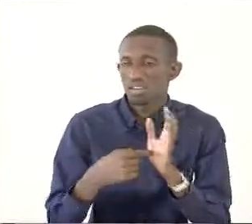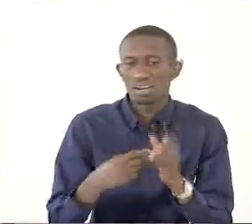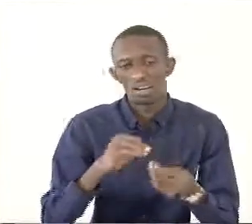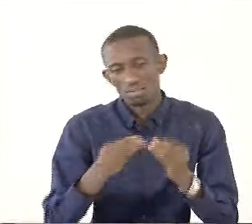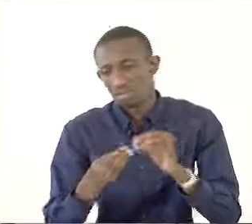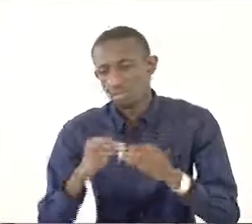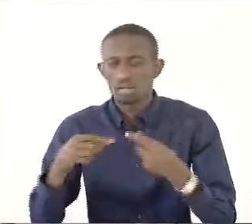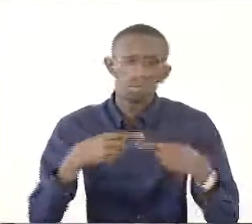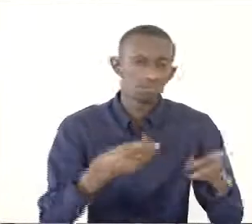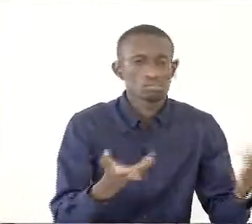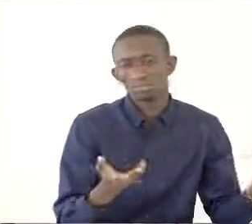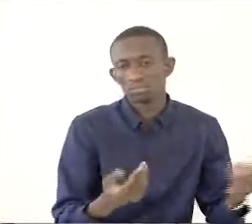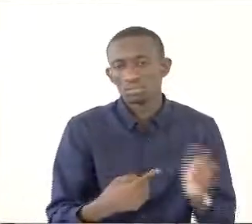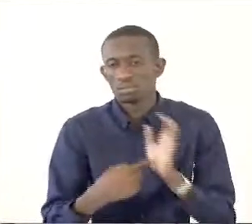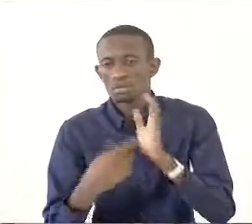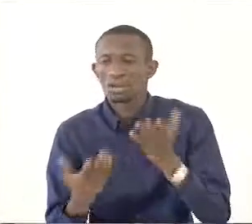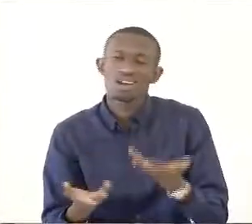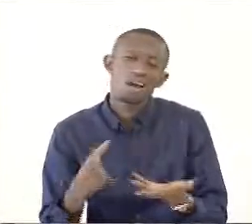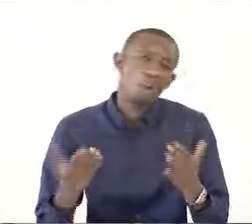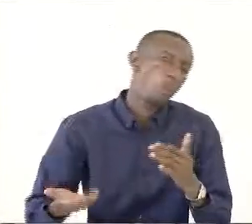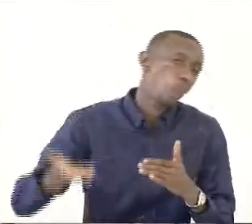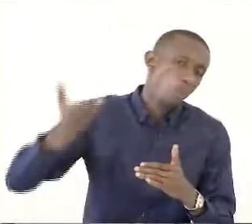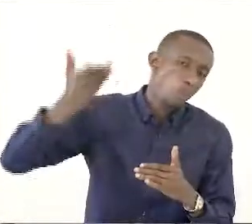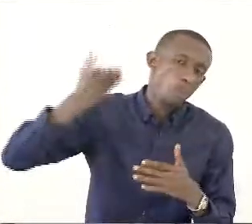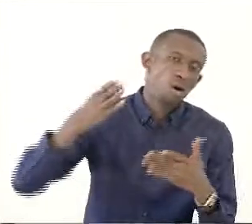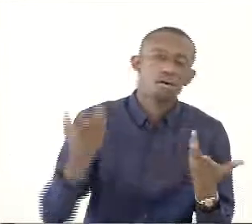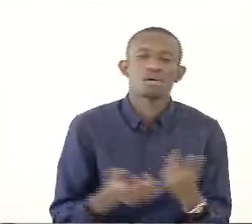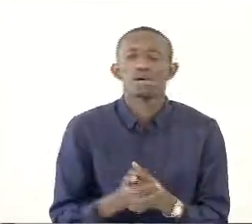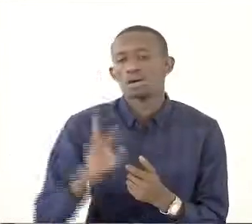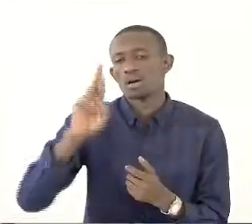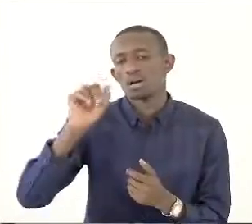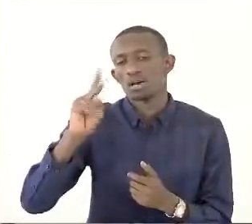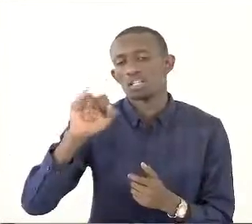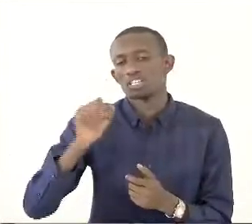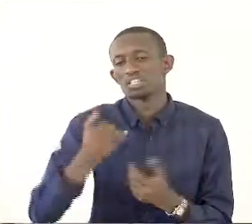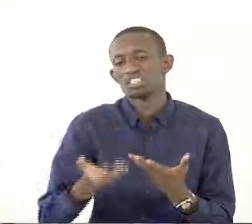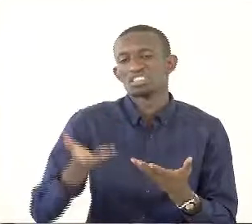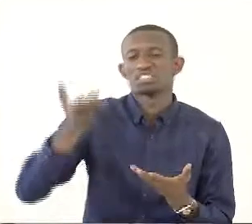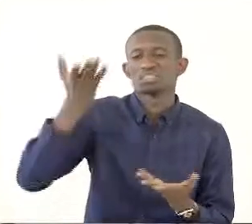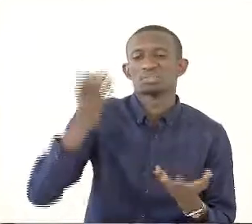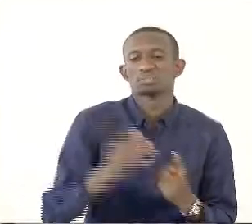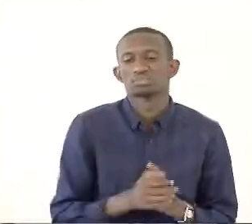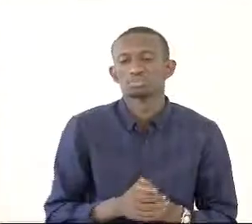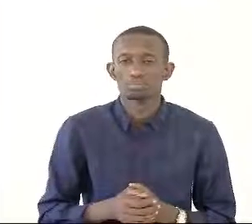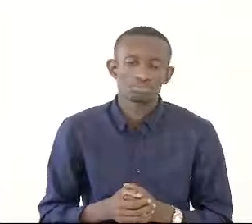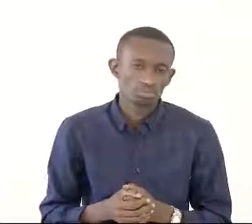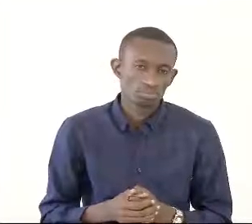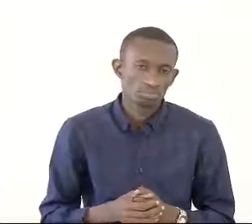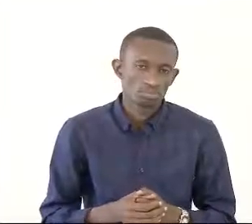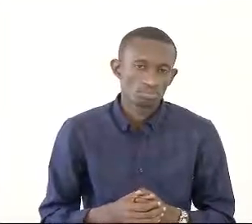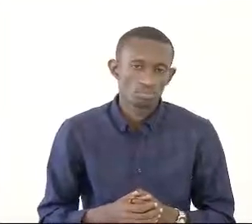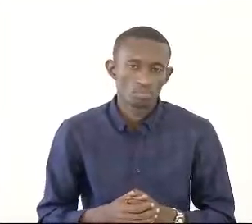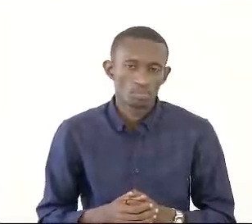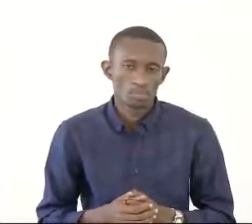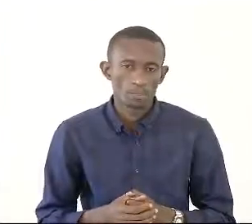then it means a high exposure of this radiation. So then here it is what I'm saying